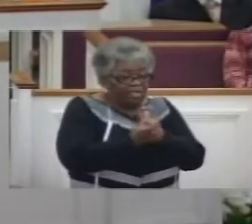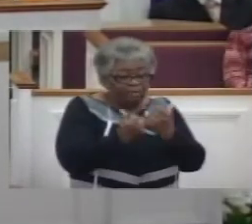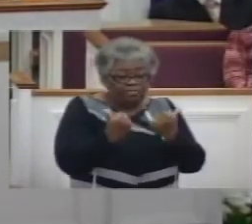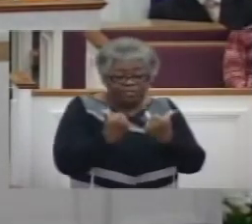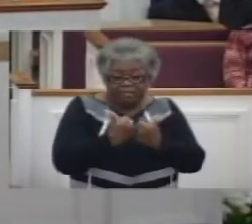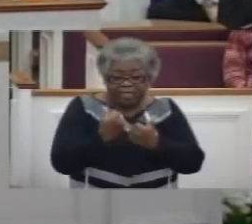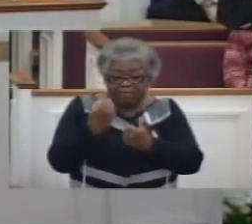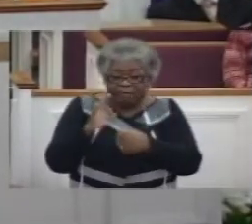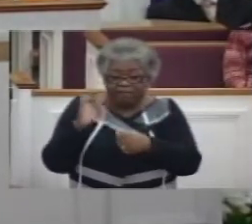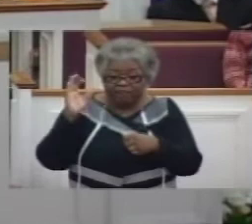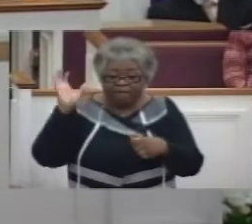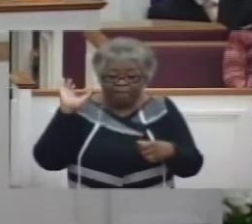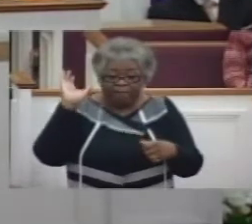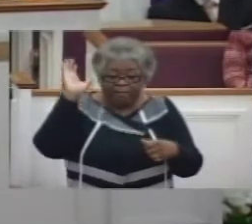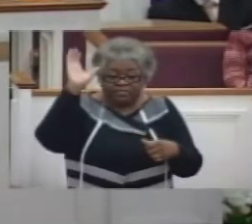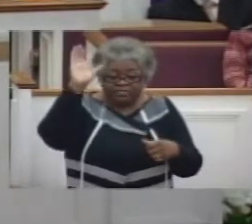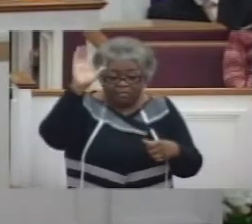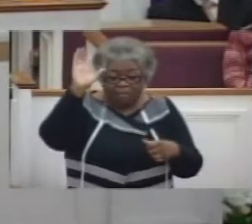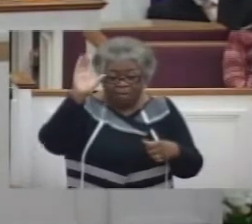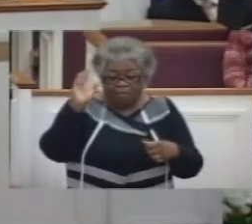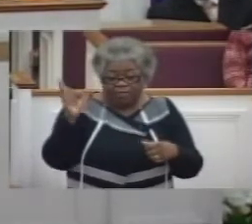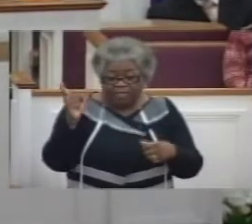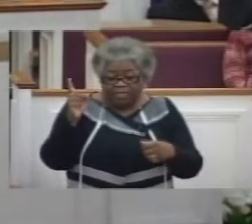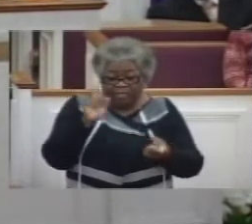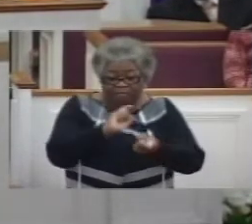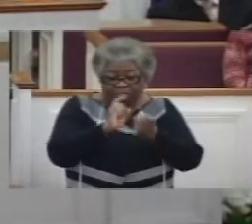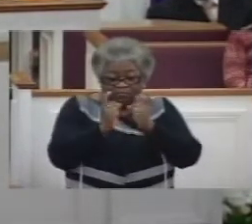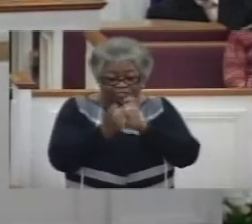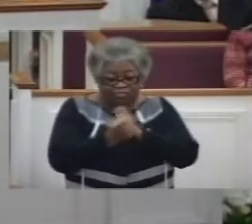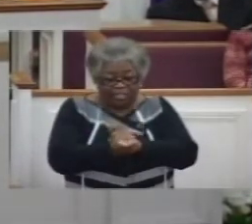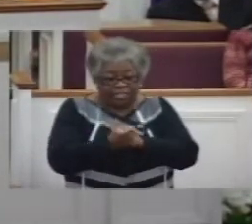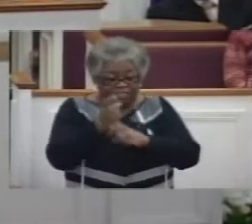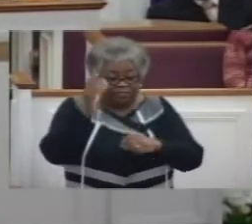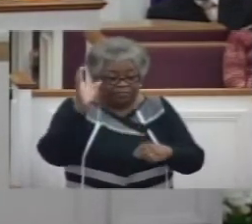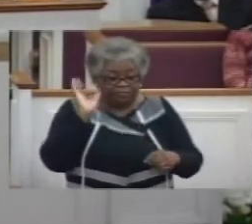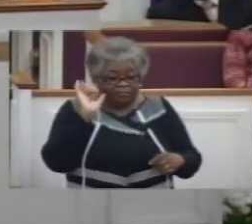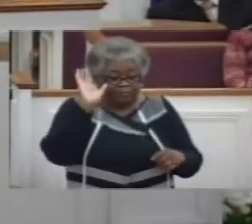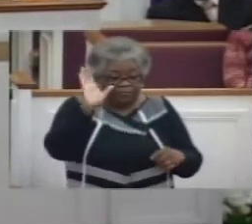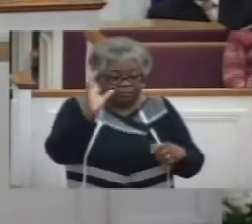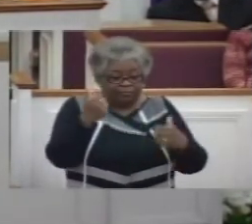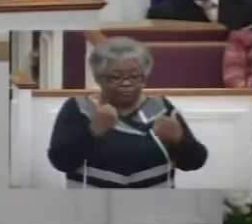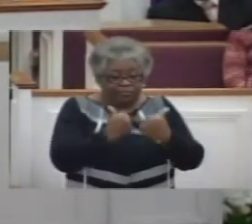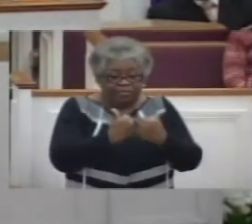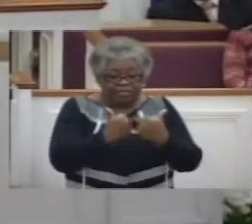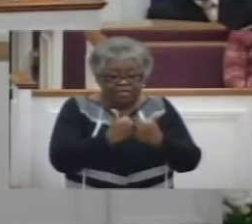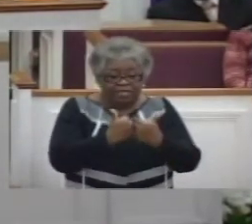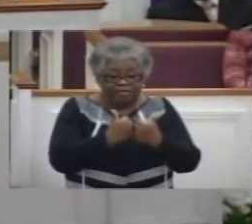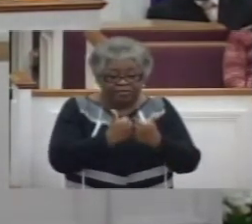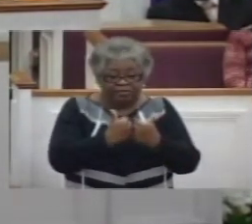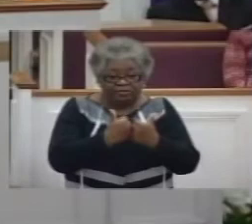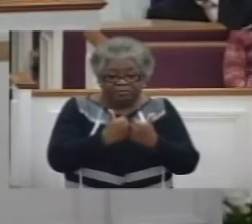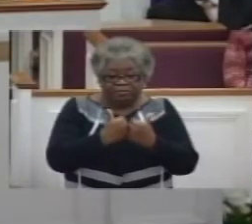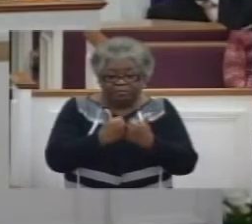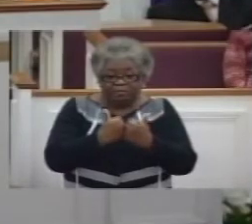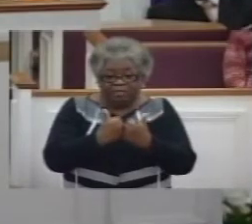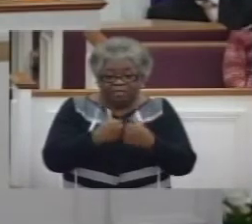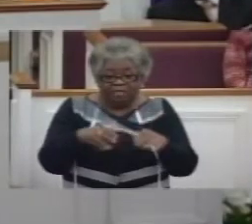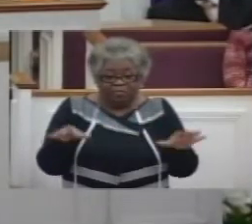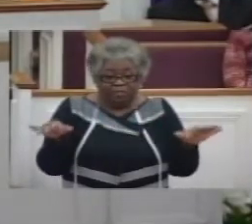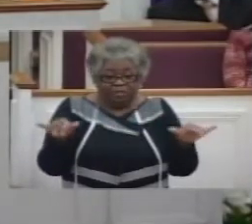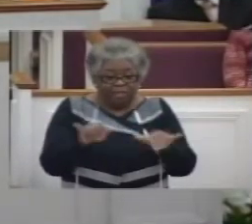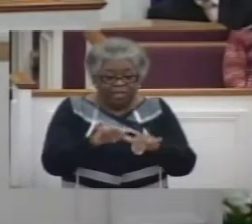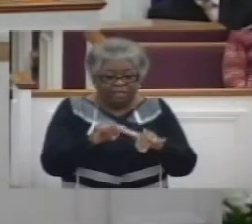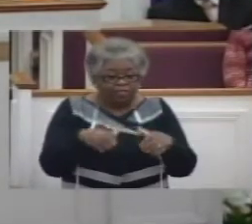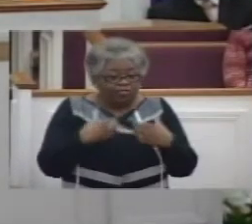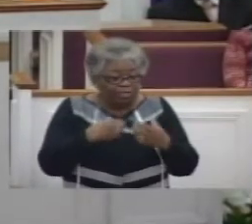game of basketball. They changed the game of basketball as to what you young people see today. And I